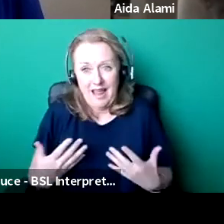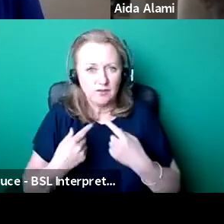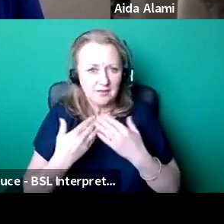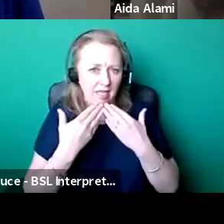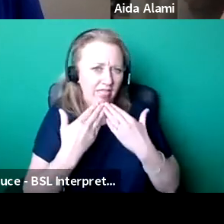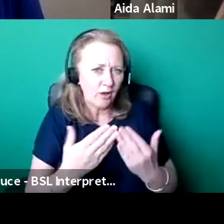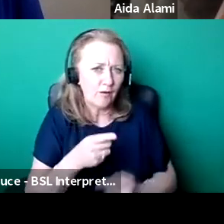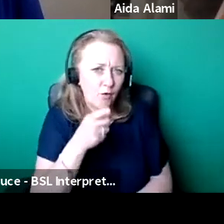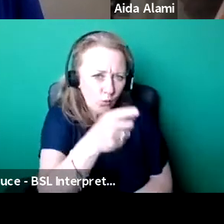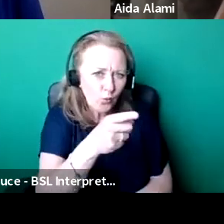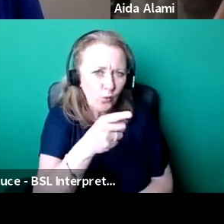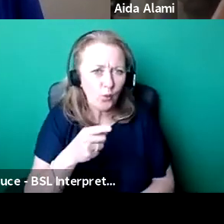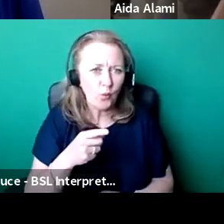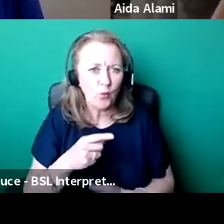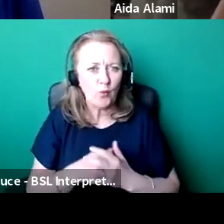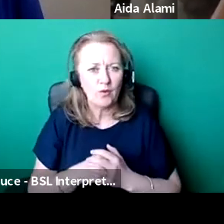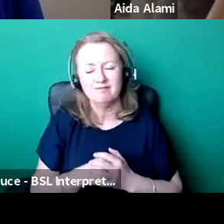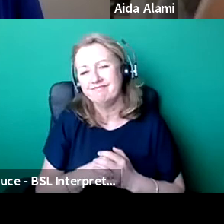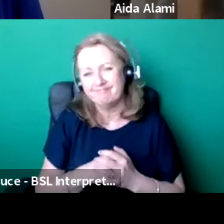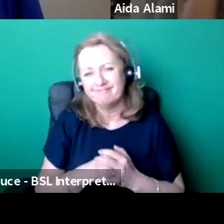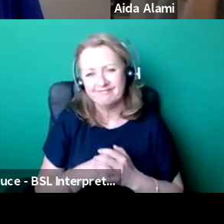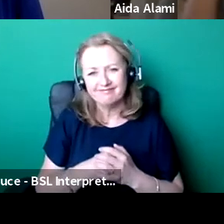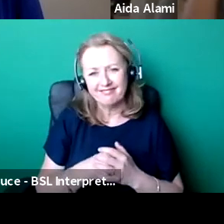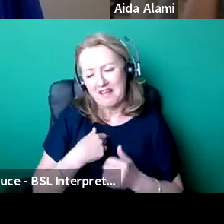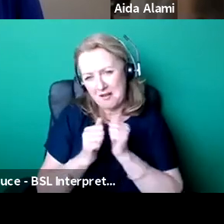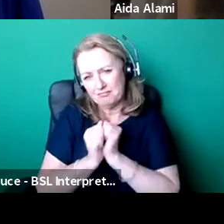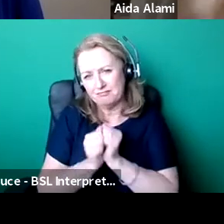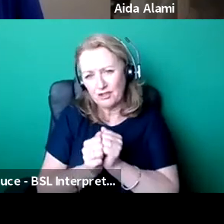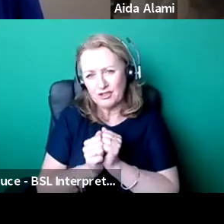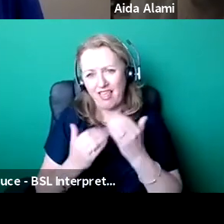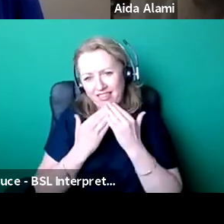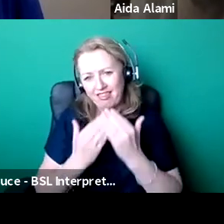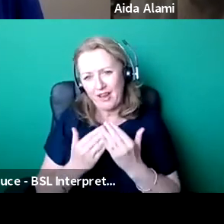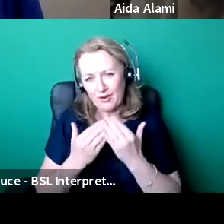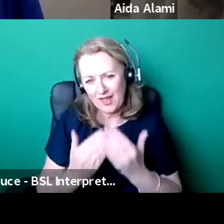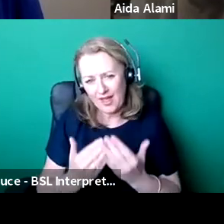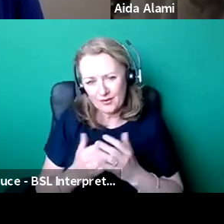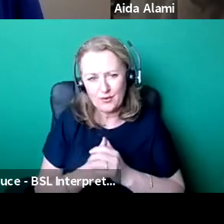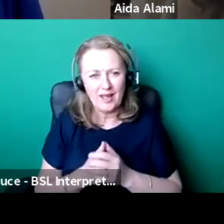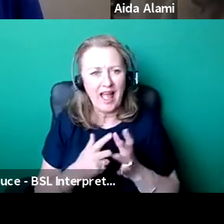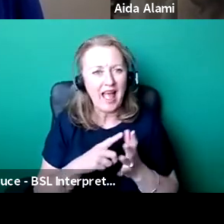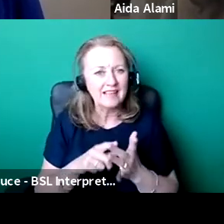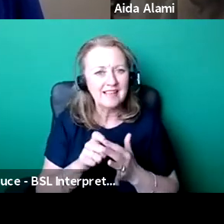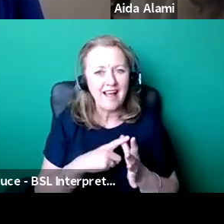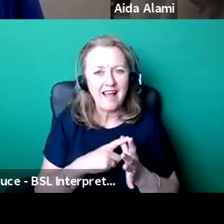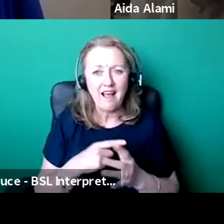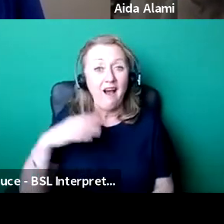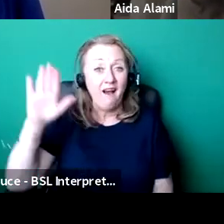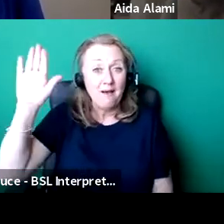that. I very much deeply appreciate that. Thank you, Aida, so much. Yeah, me